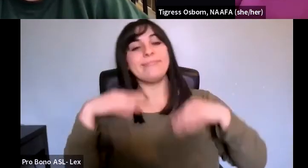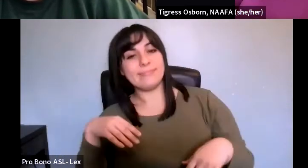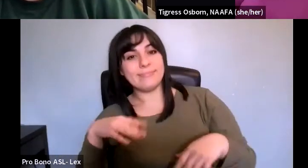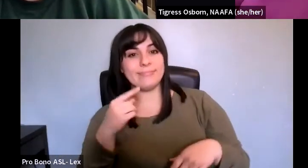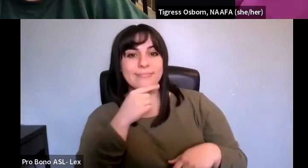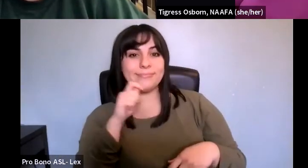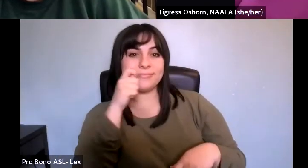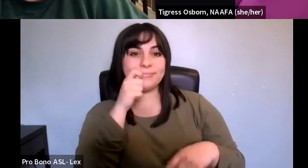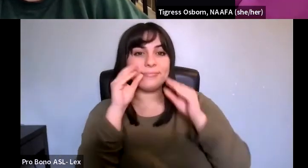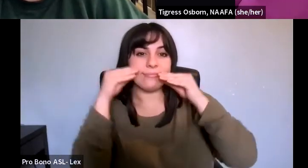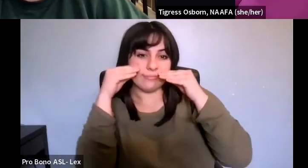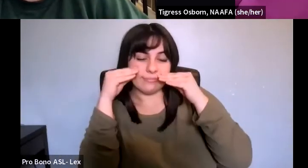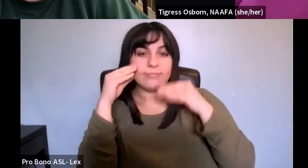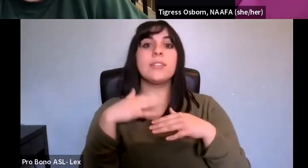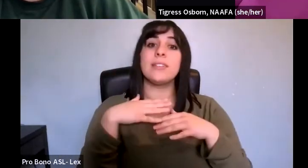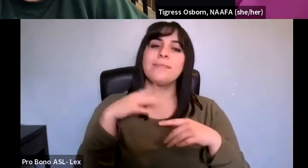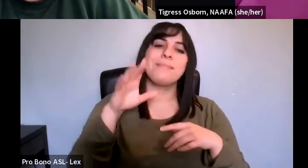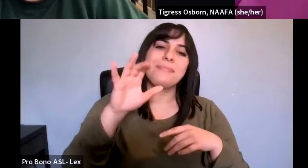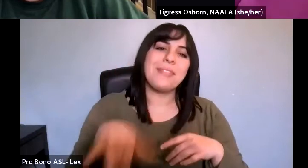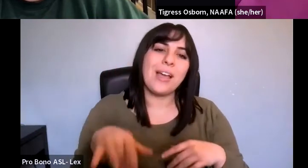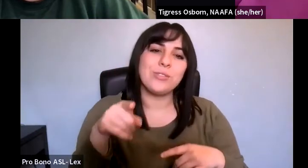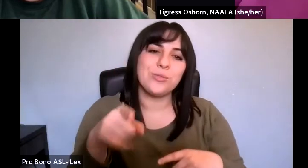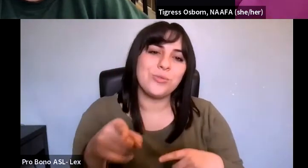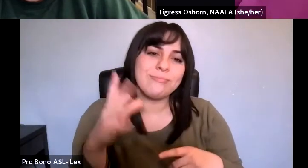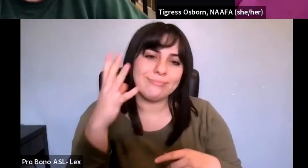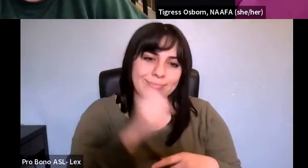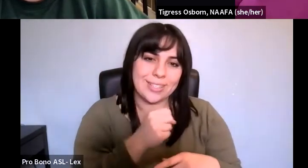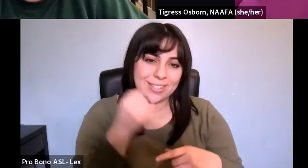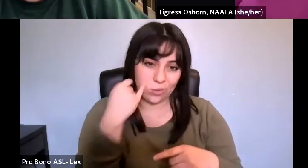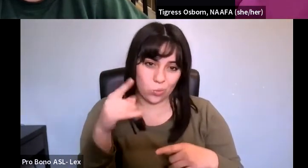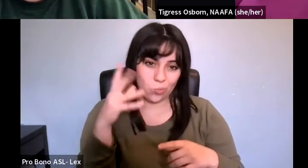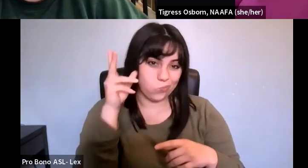That's what you've missed if you have been listening to us instead of watching.